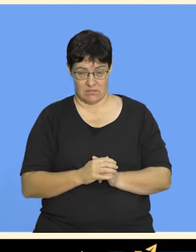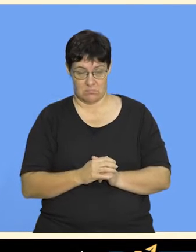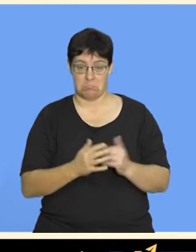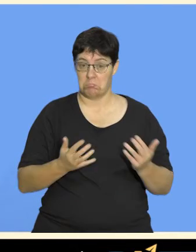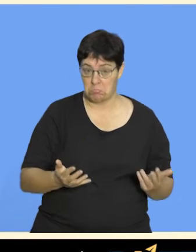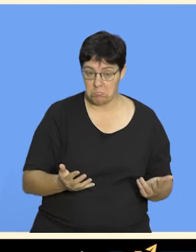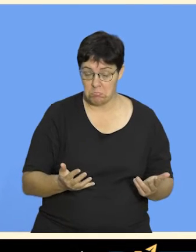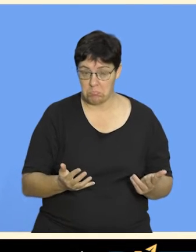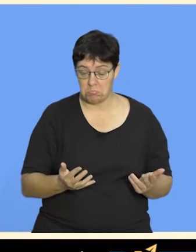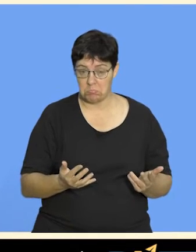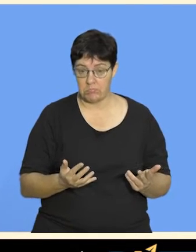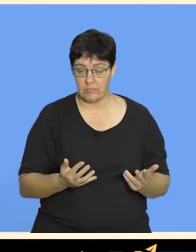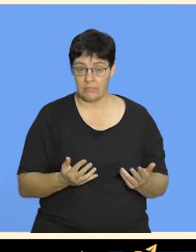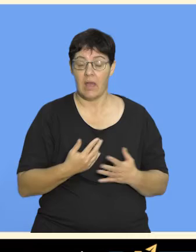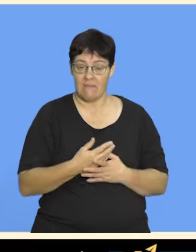So I had